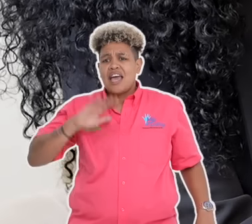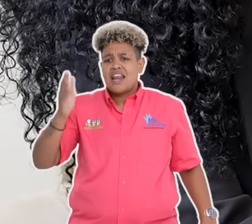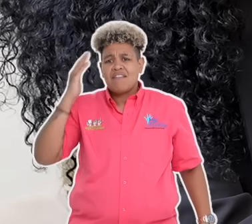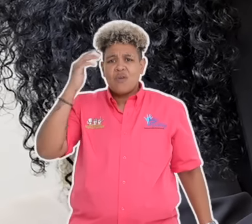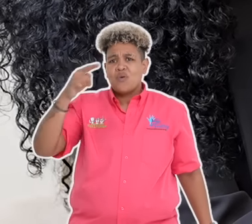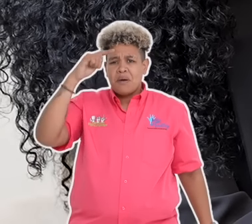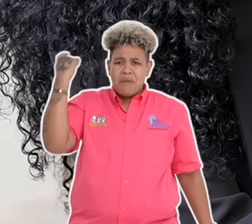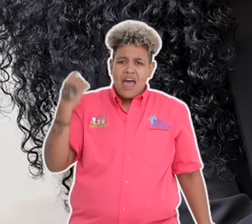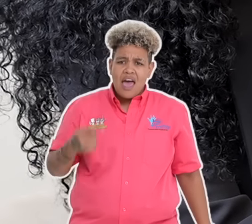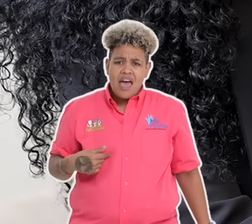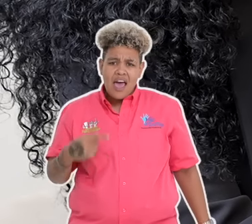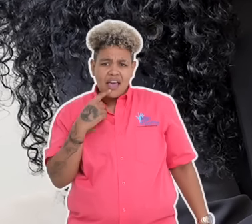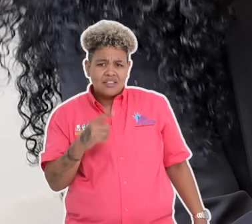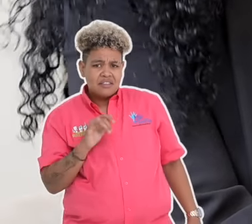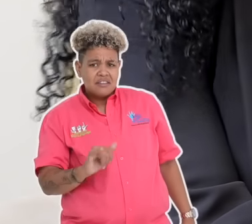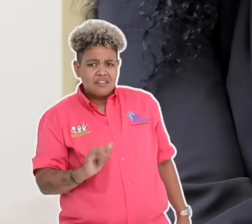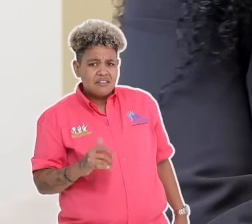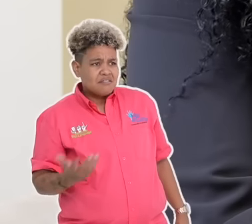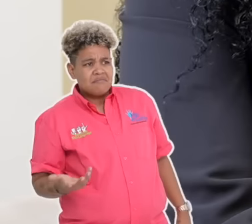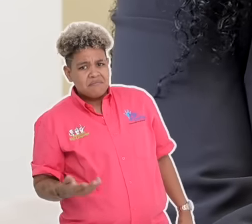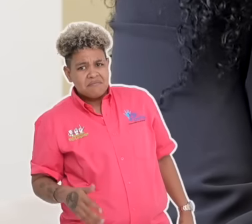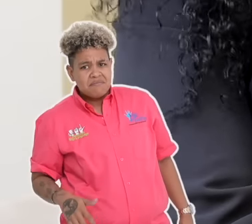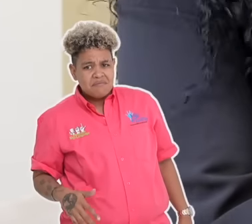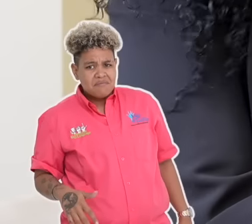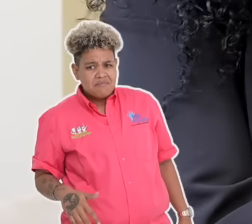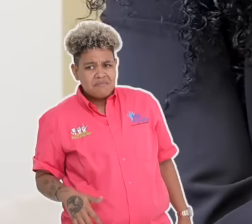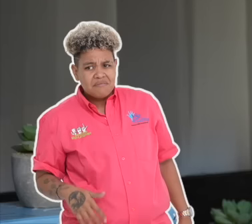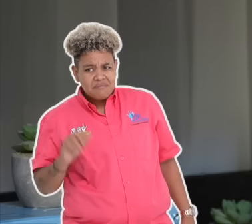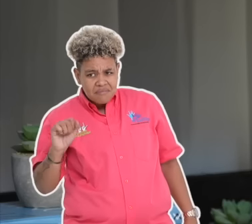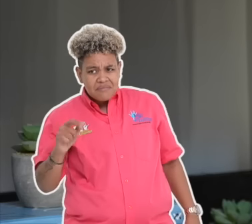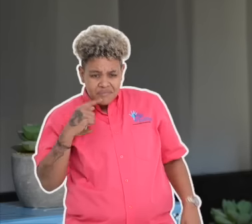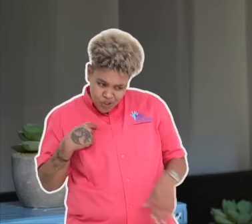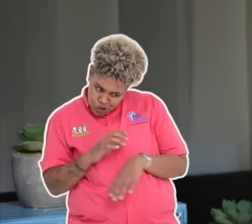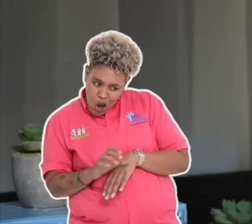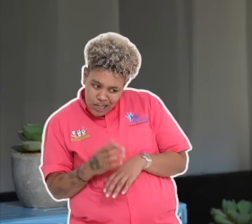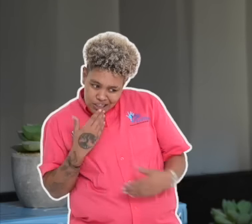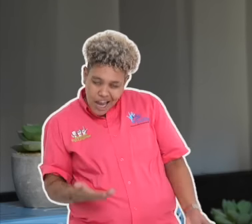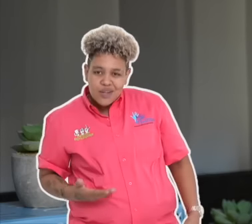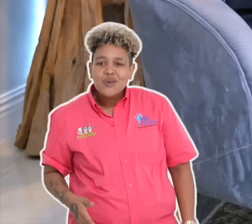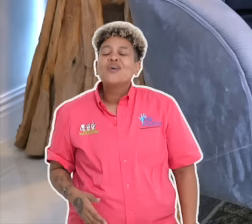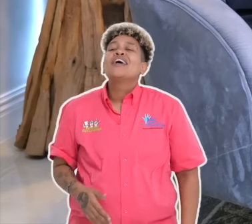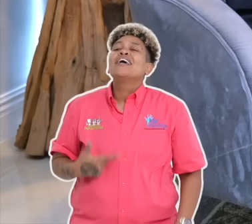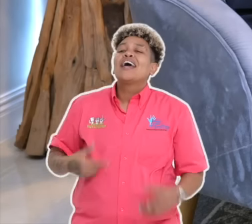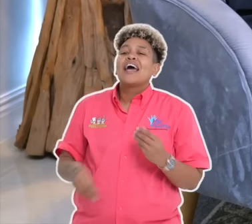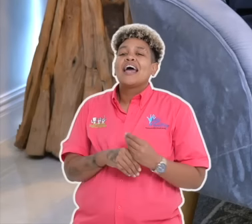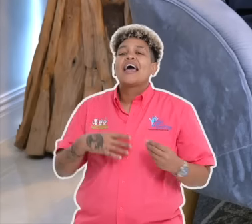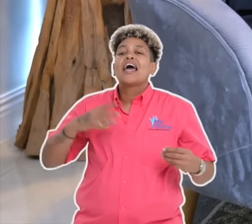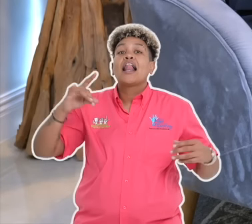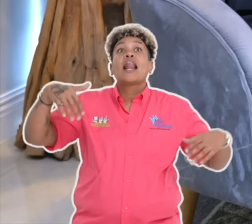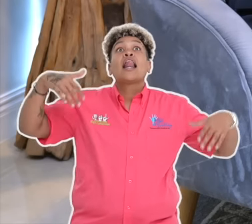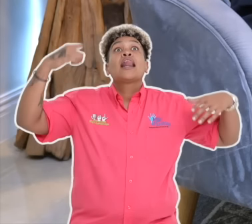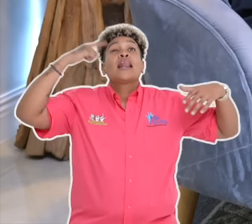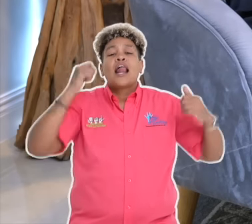oh, I didn't know you're Black. And I said, oh, well, yes, chocolate, thank you.